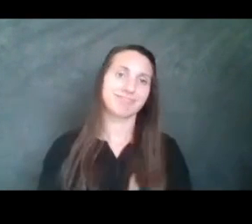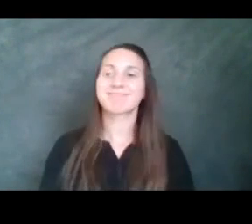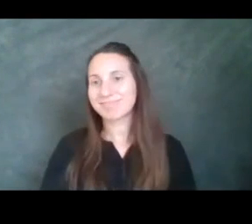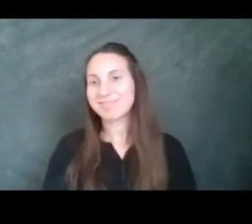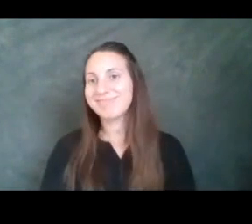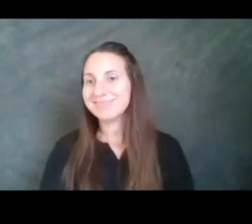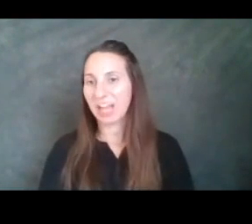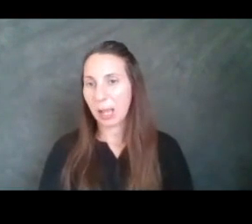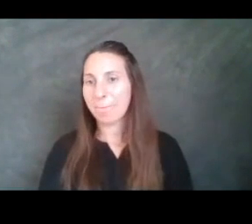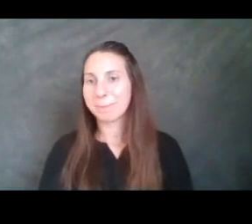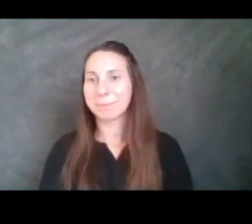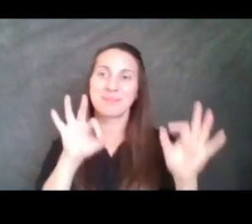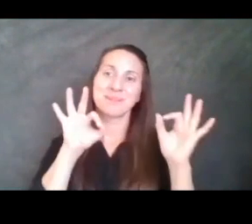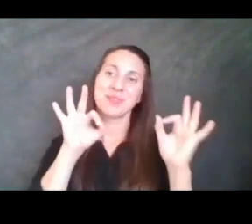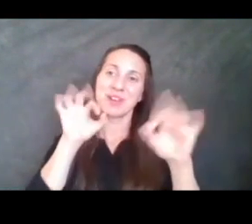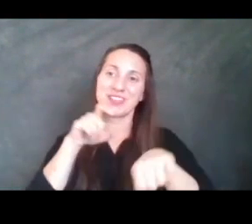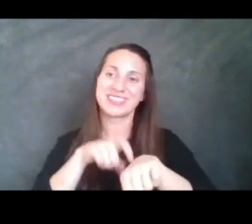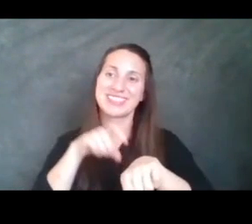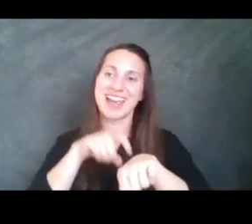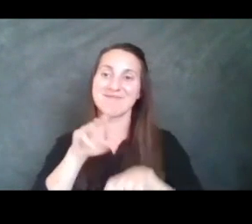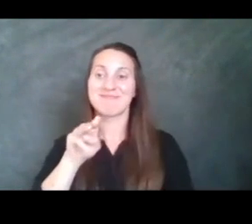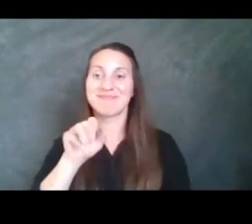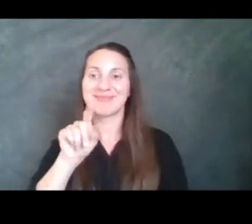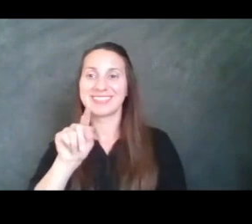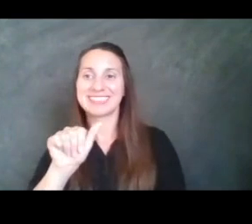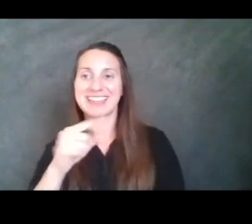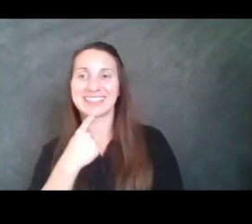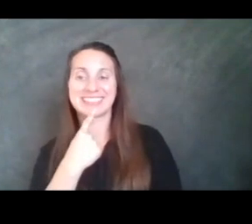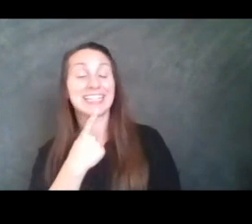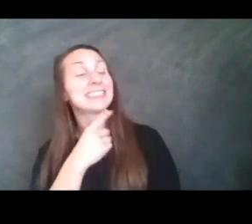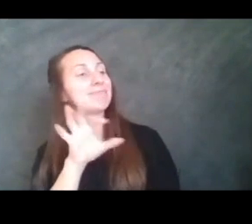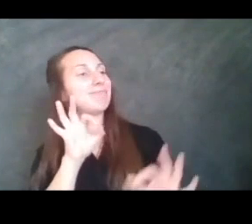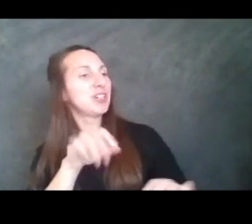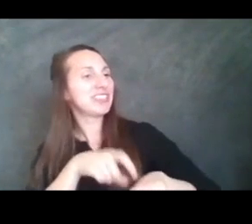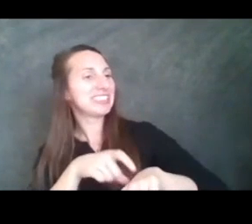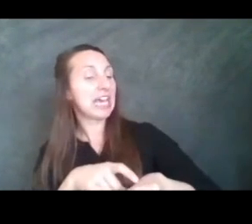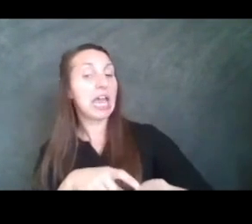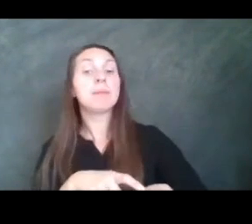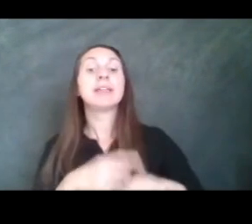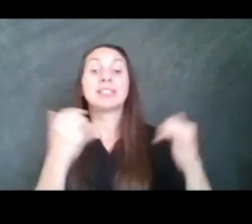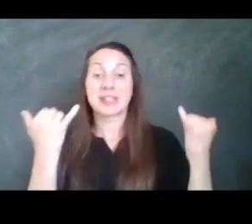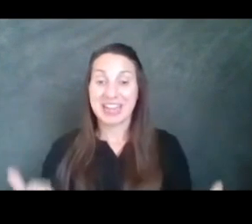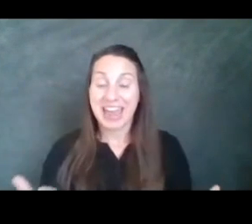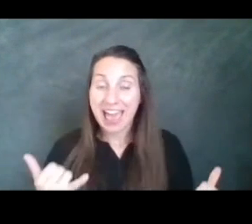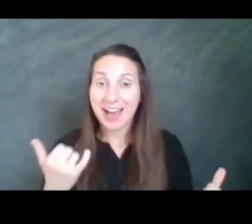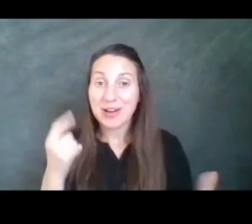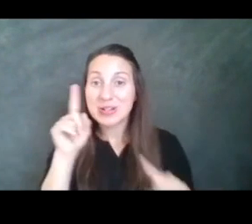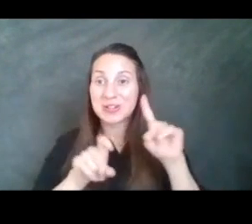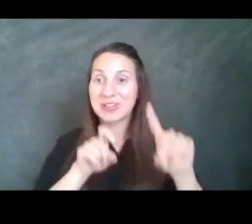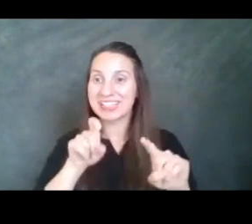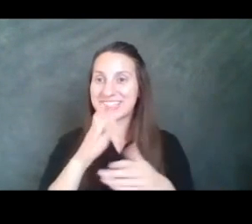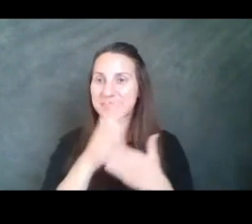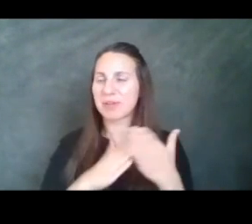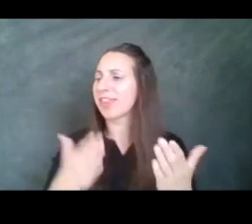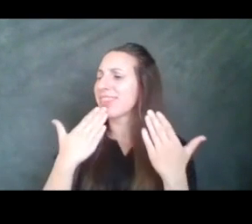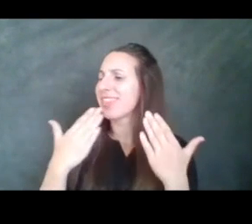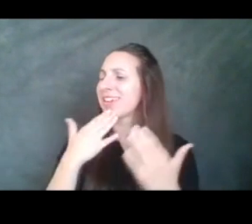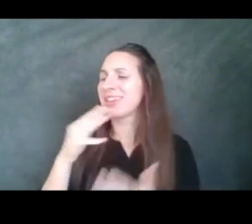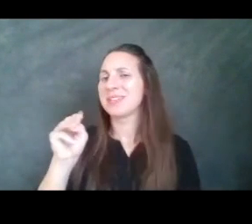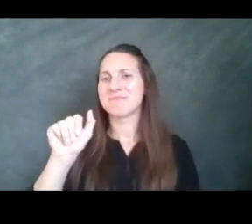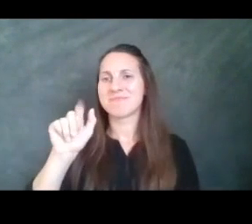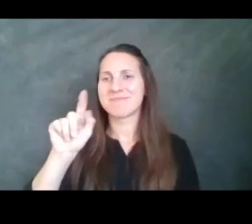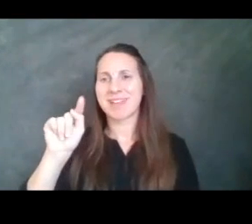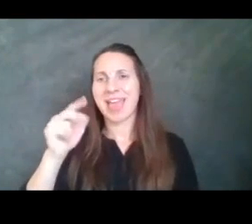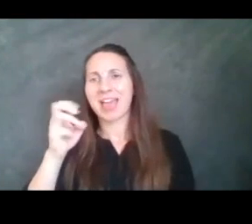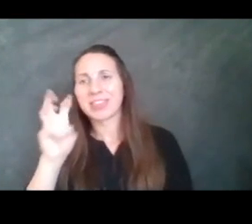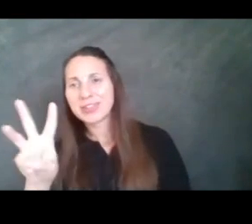Good. Perfect question. timing, and that'll bring us to our questions section. Thank you, Matthew. Thank you also to our panelists